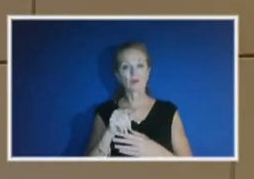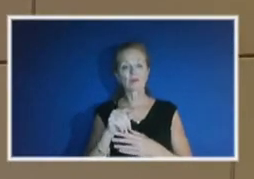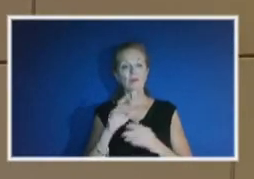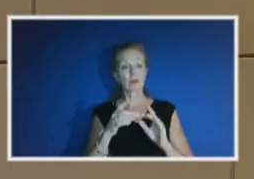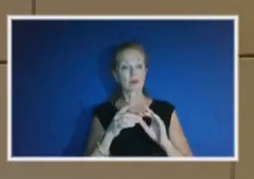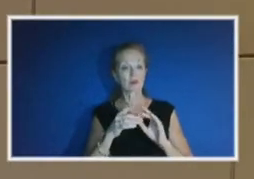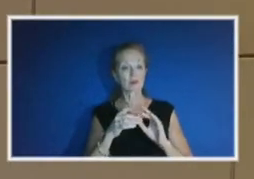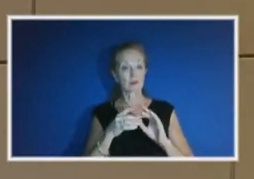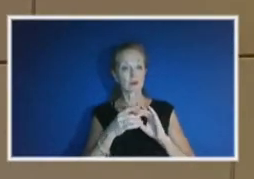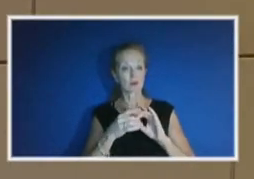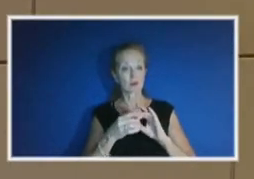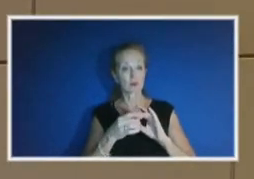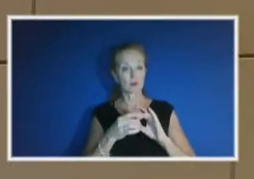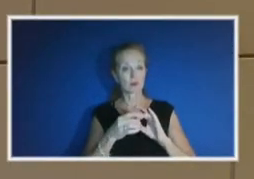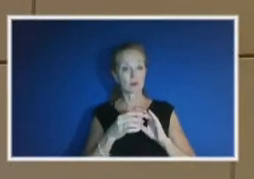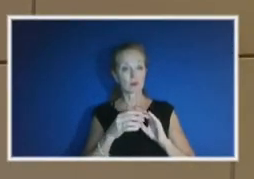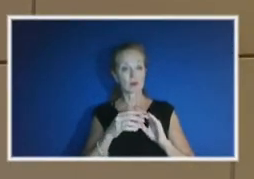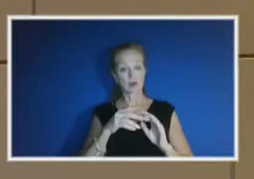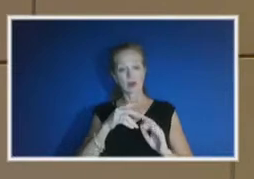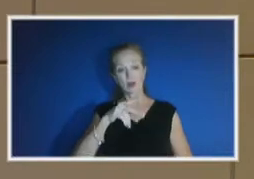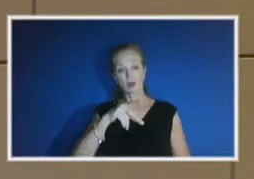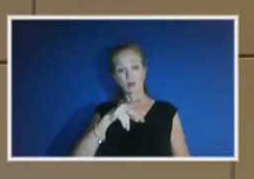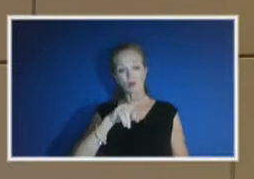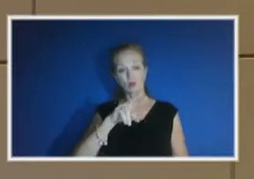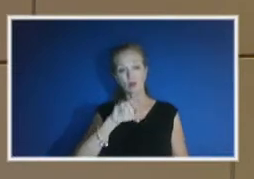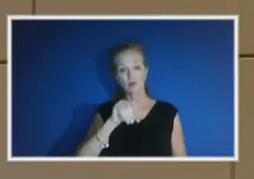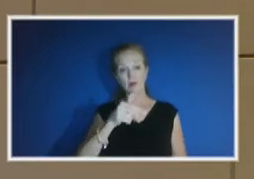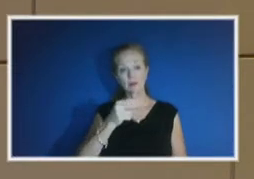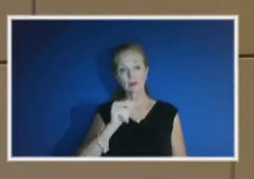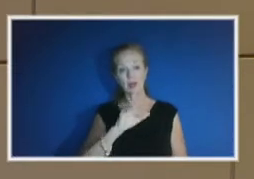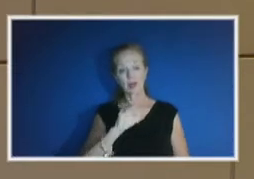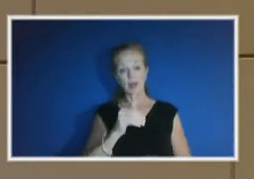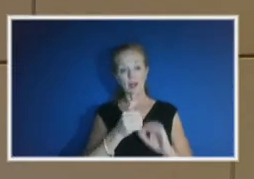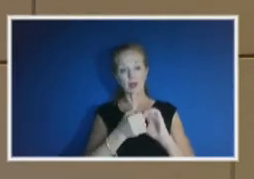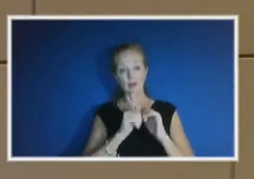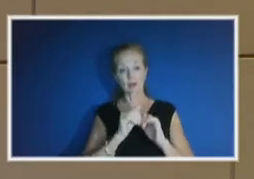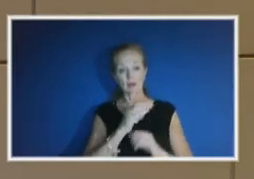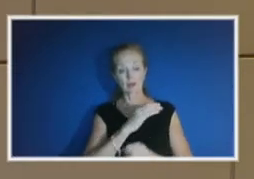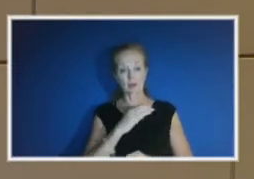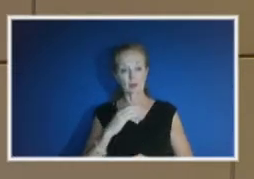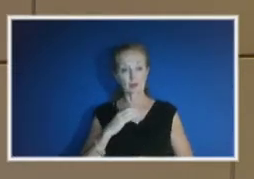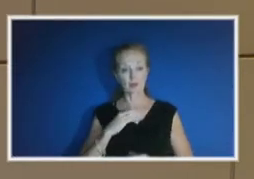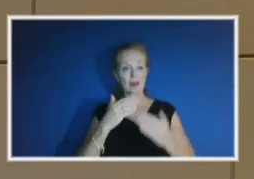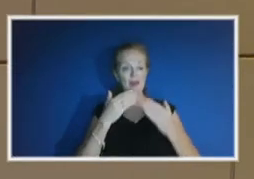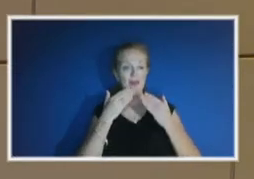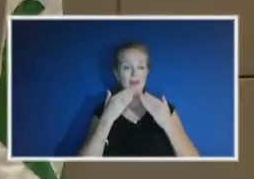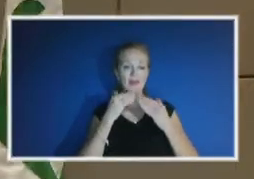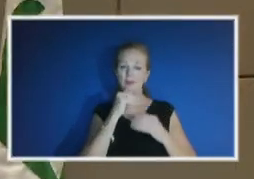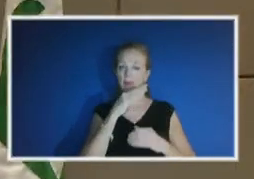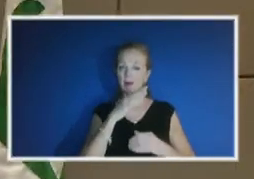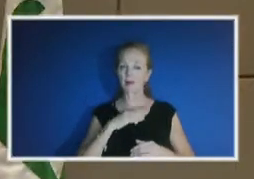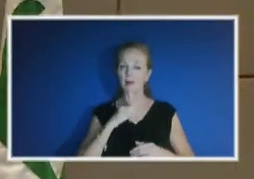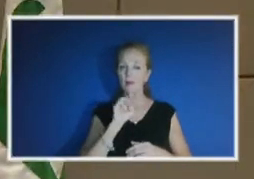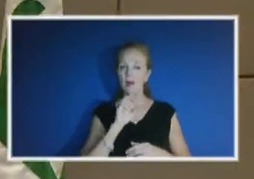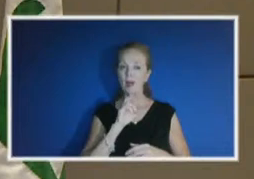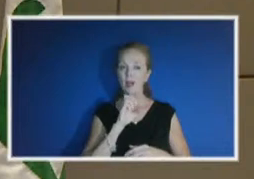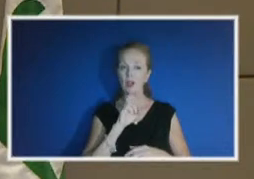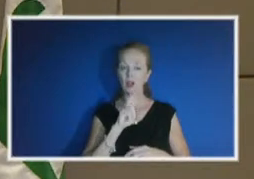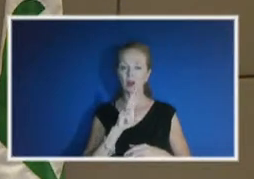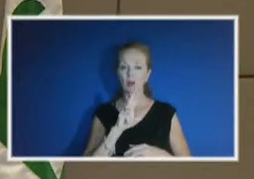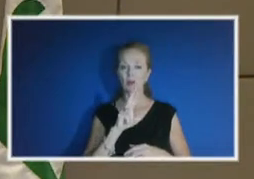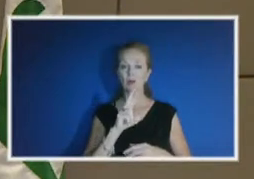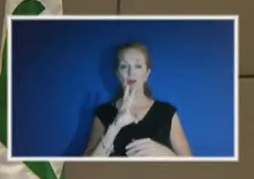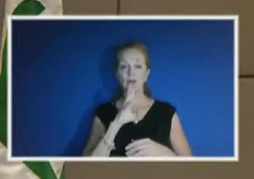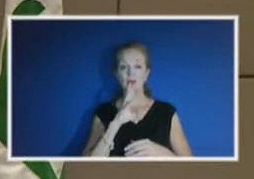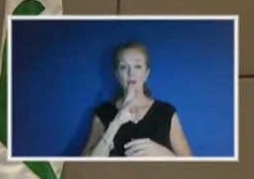the privatization and Competition Committee. Thank you, Madam Mayor. And I'm speaking, I guess, as chair of